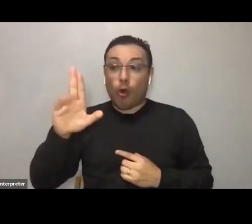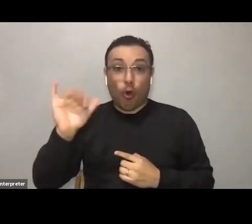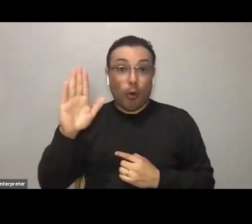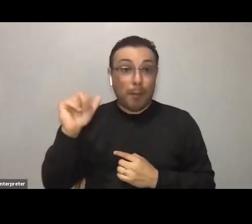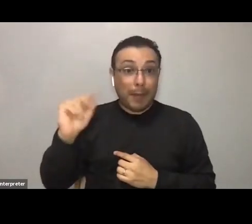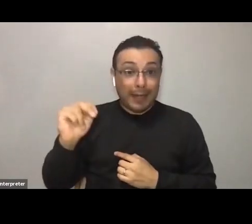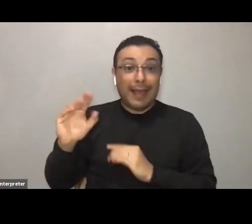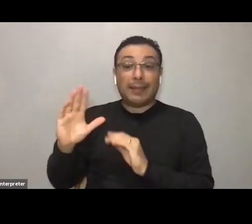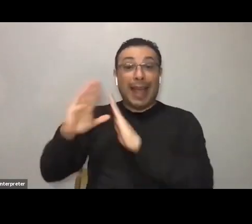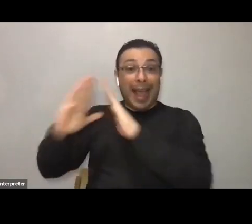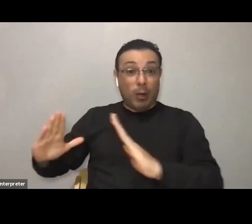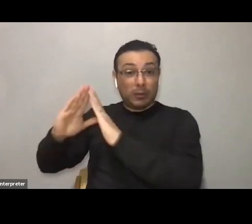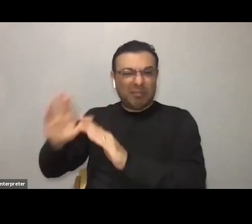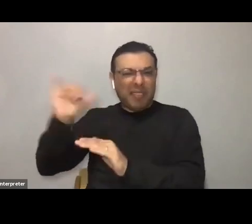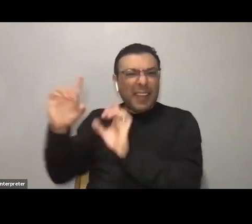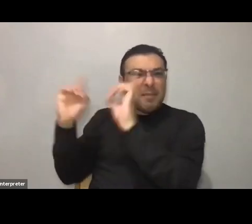we thank them for their support.